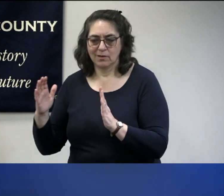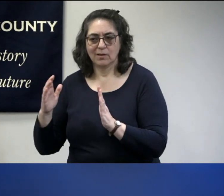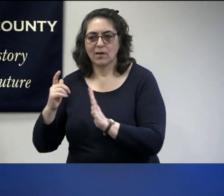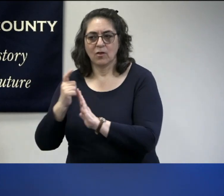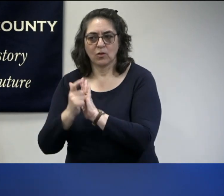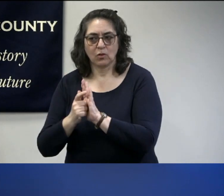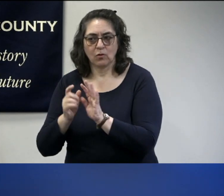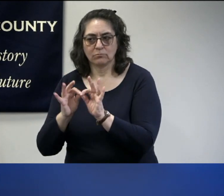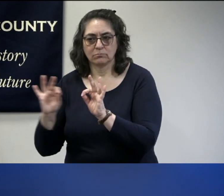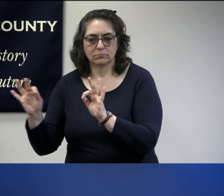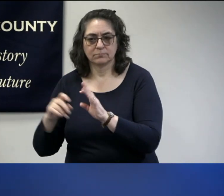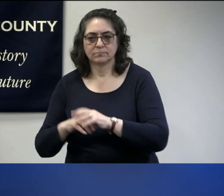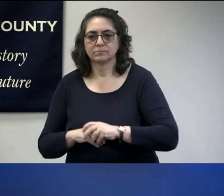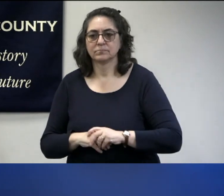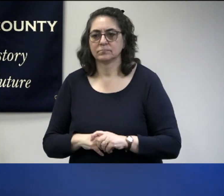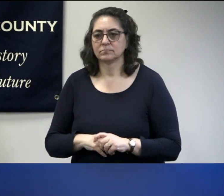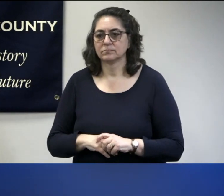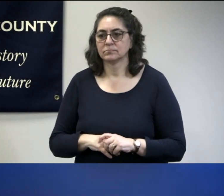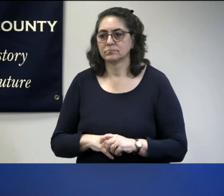48:11-5. And